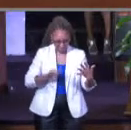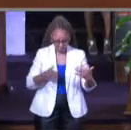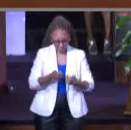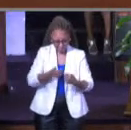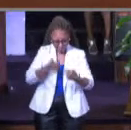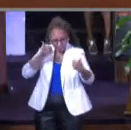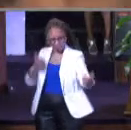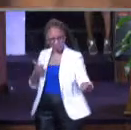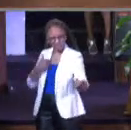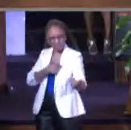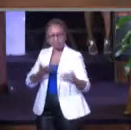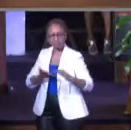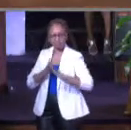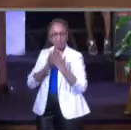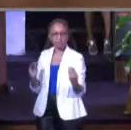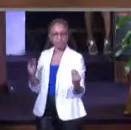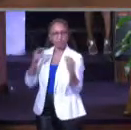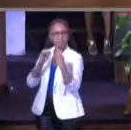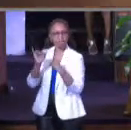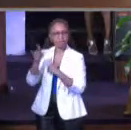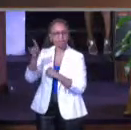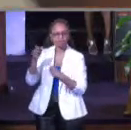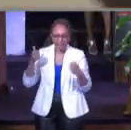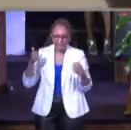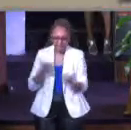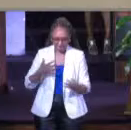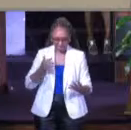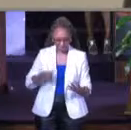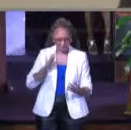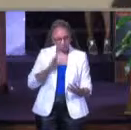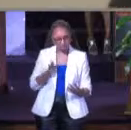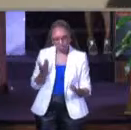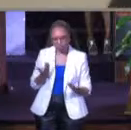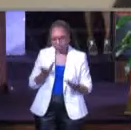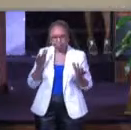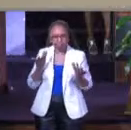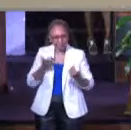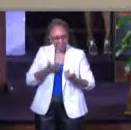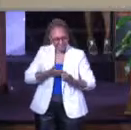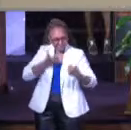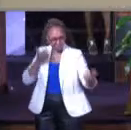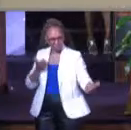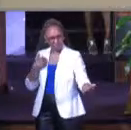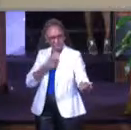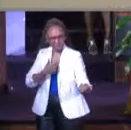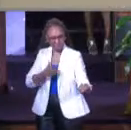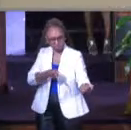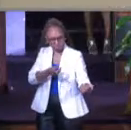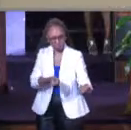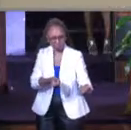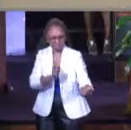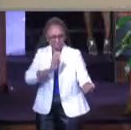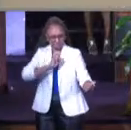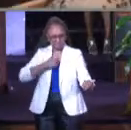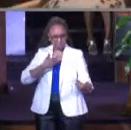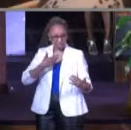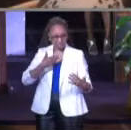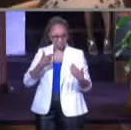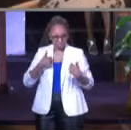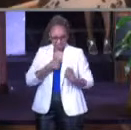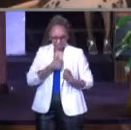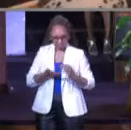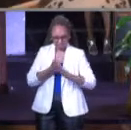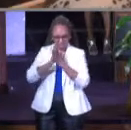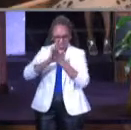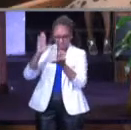from being more like you, anything that would separate us from you filling us up, oh God, empty us of ourselves